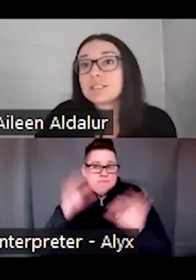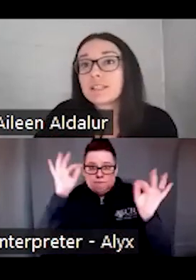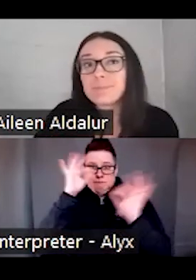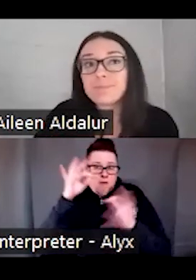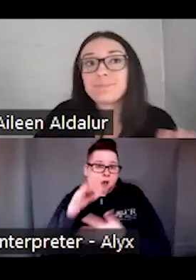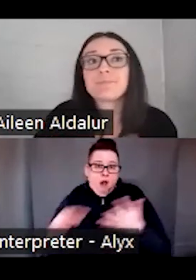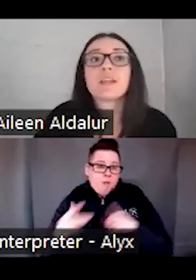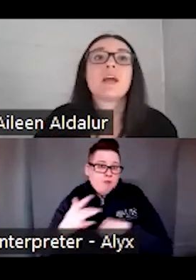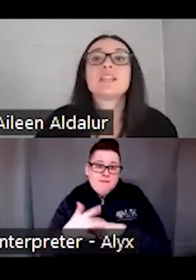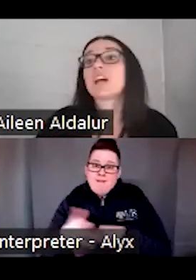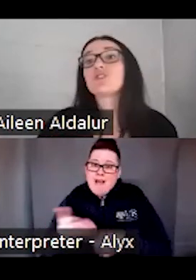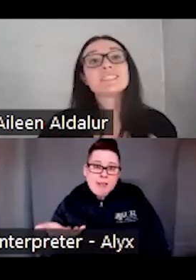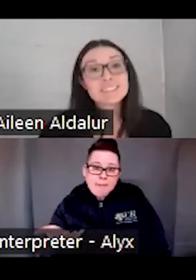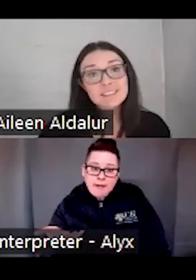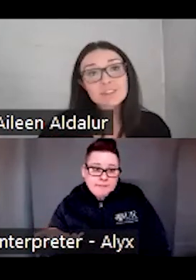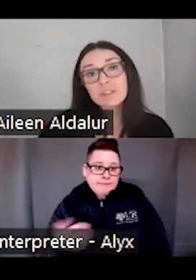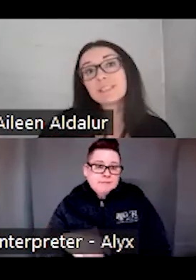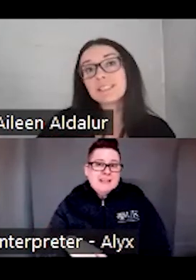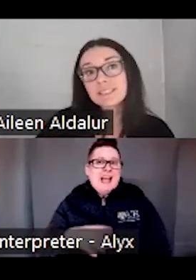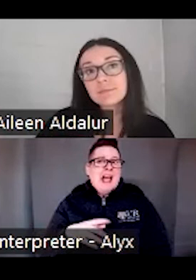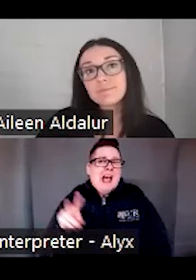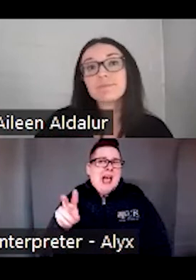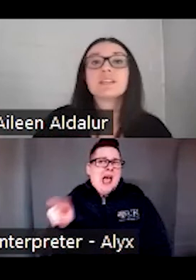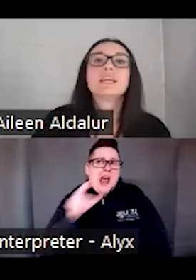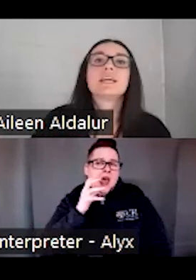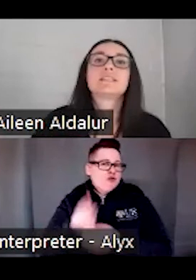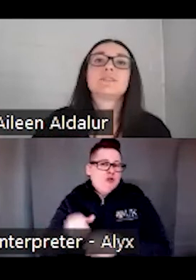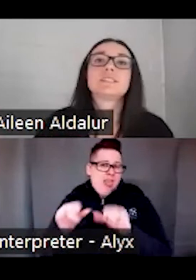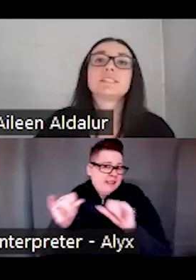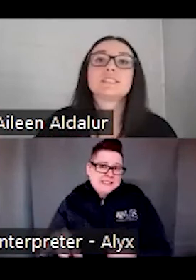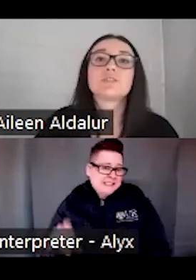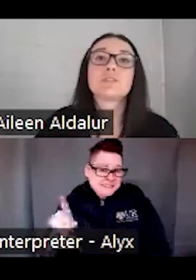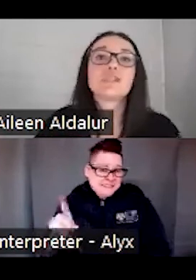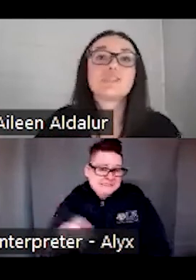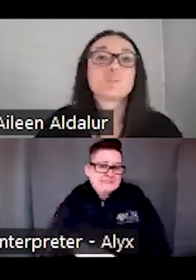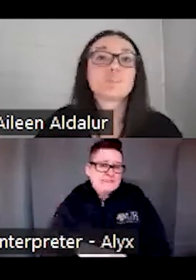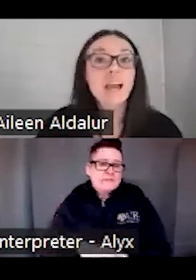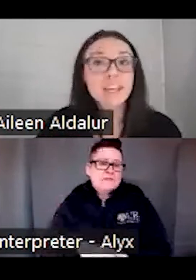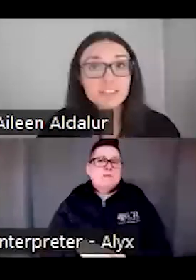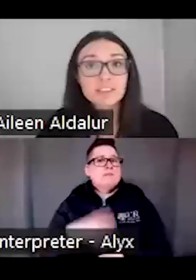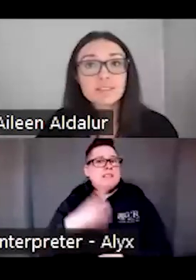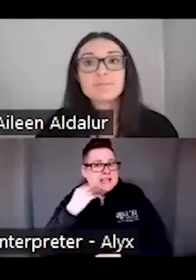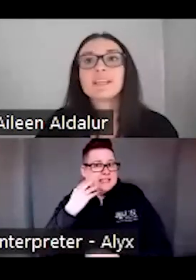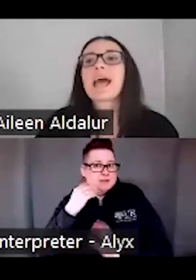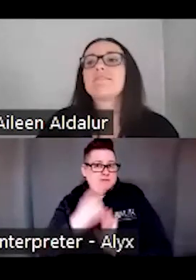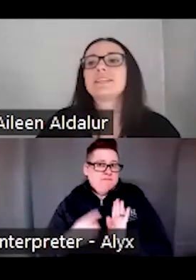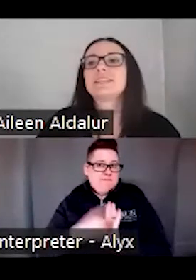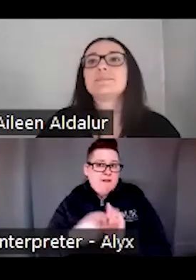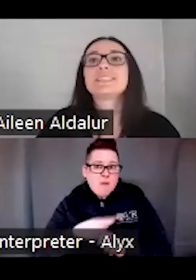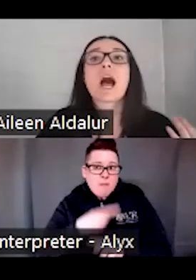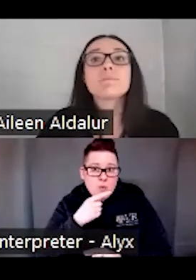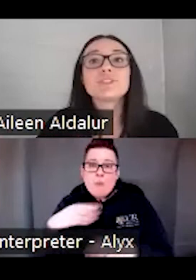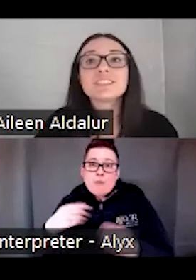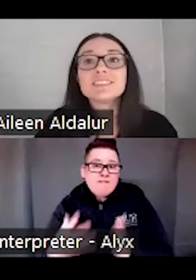were available to them, not trusting the treatment system, experiencing discrimination from providers,